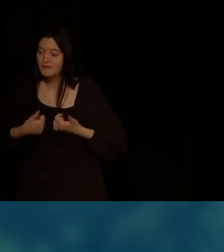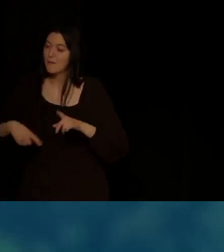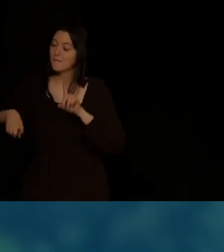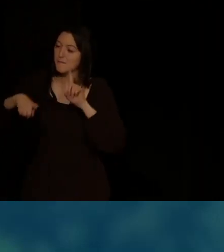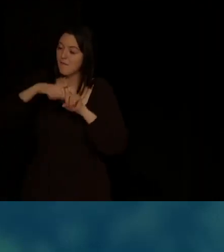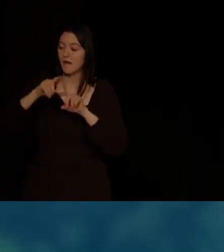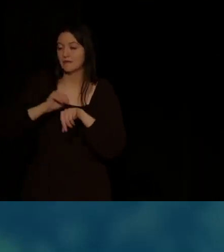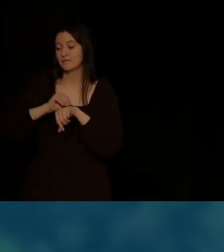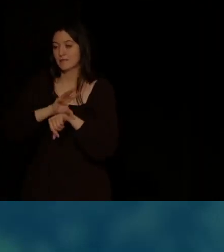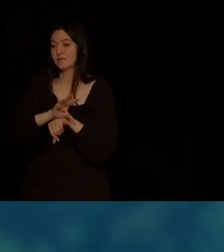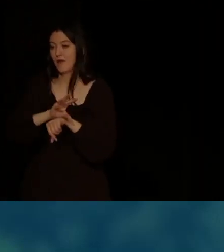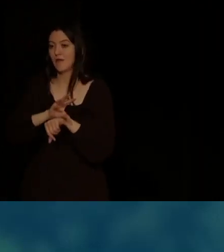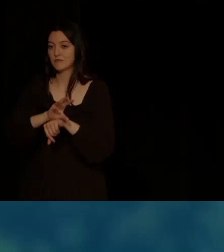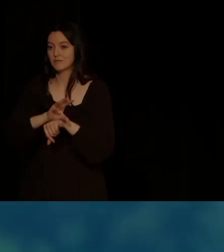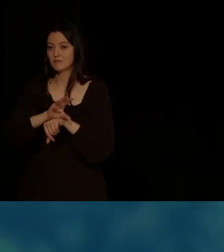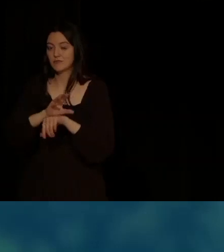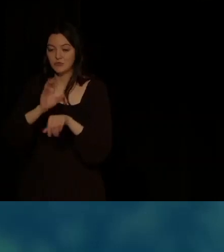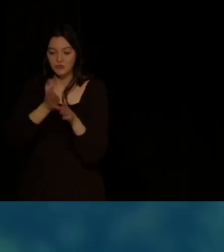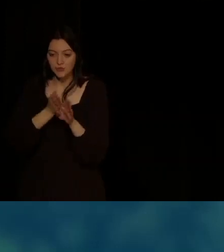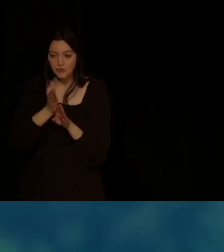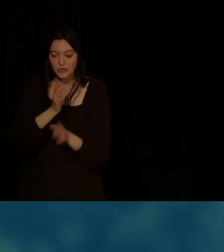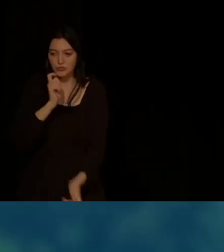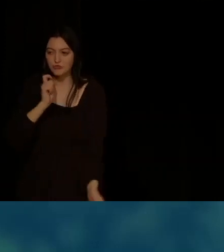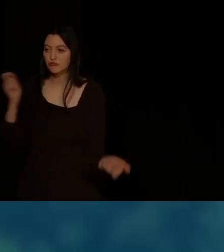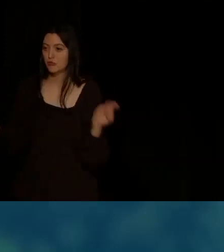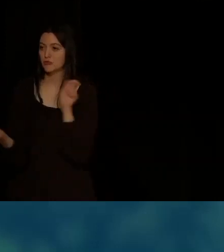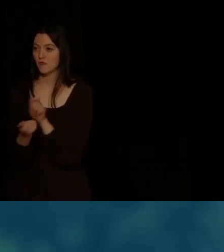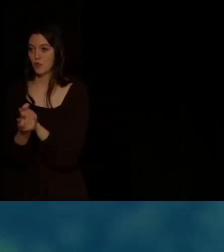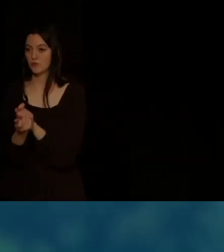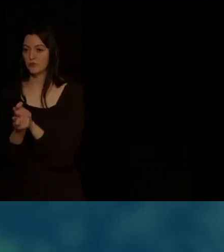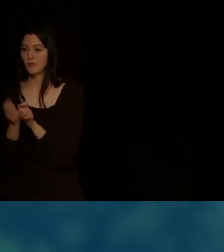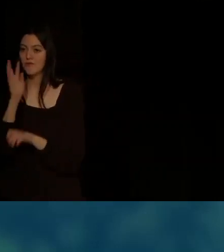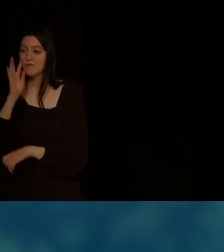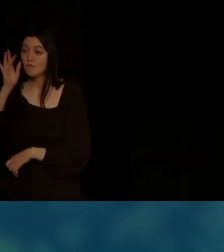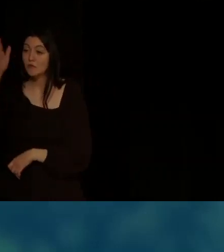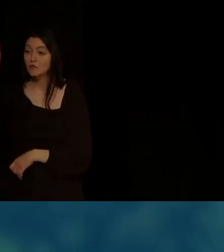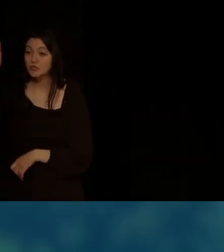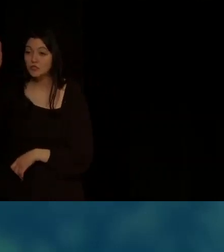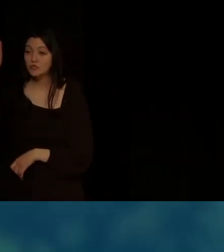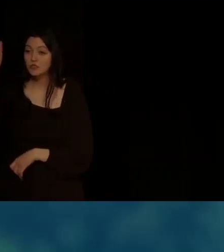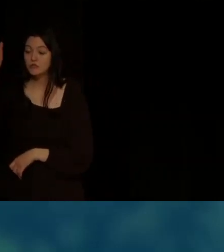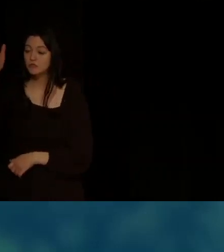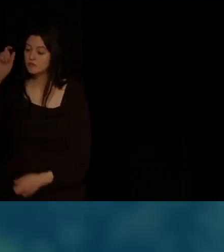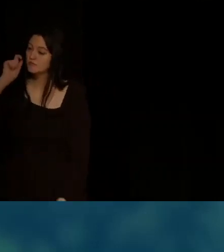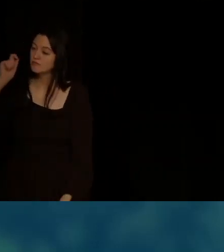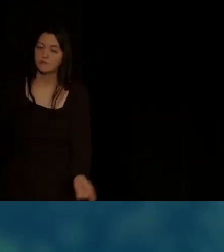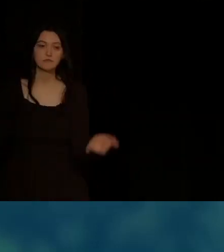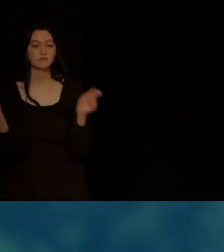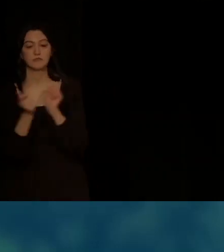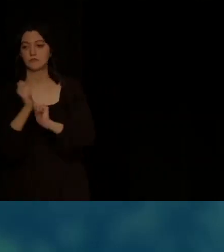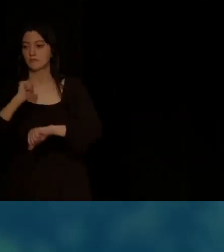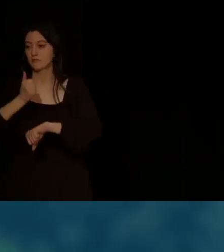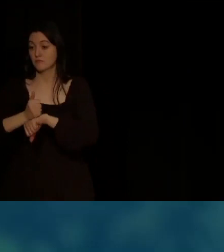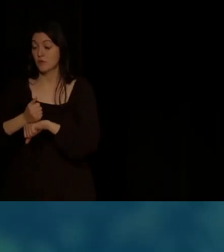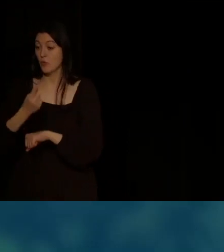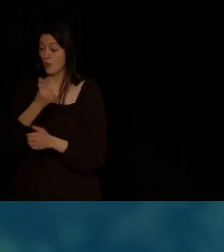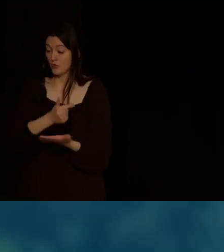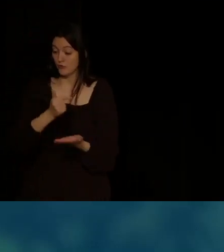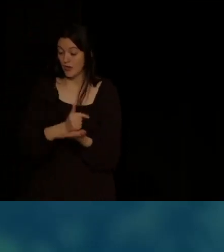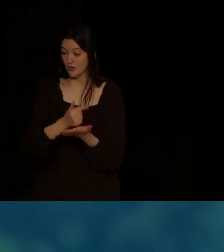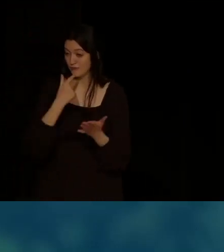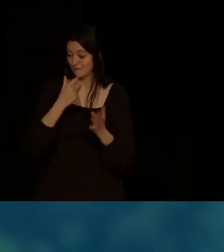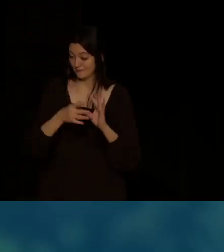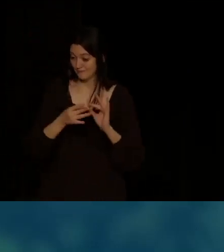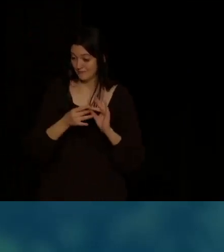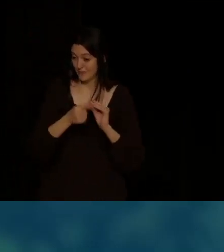positively impacted, careers transformed, futures redefined. One graduate had this to share